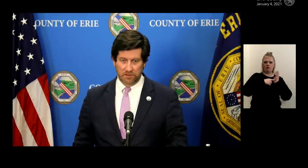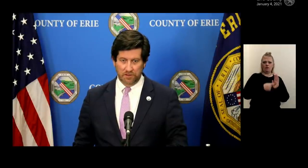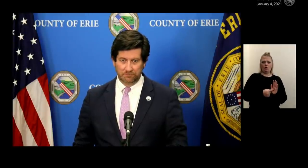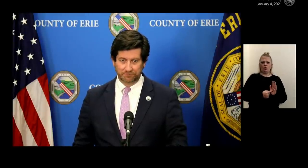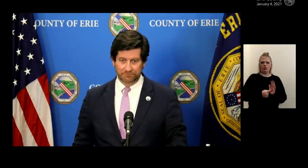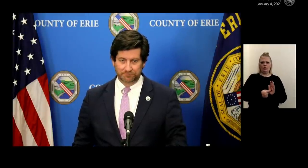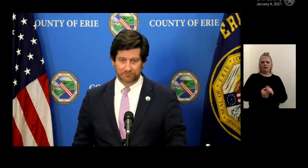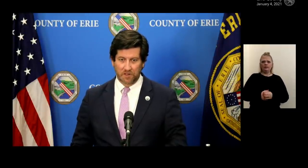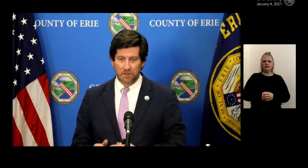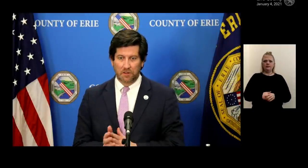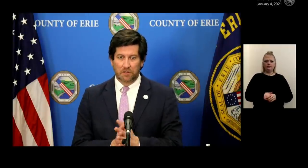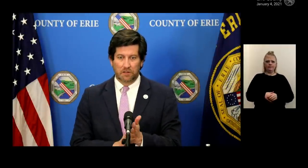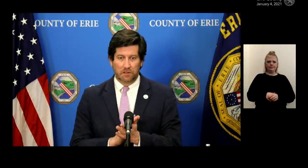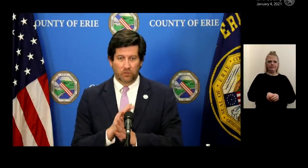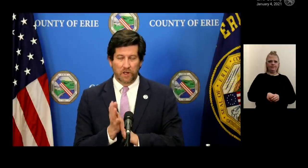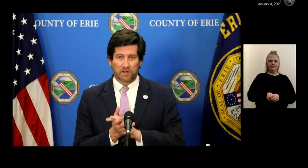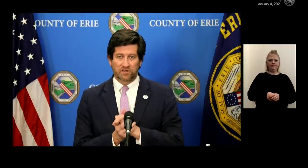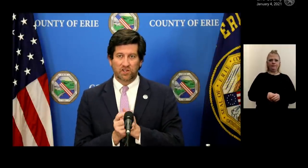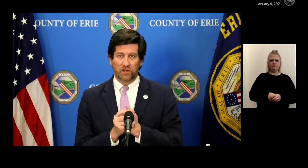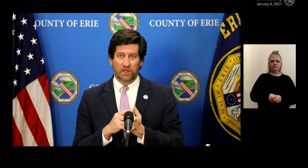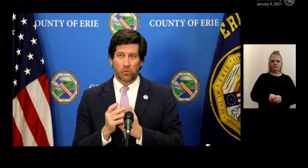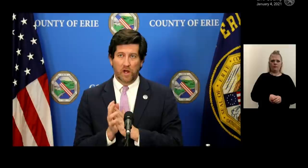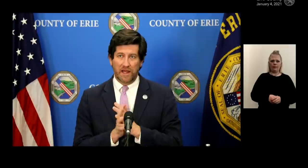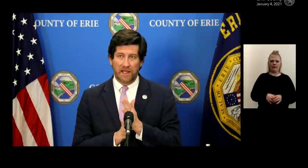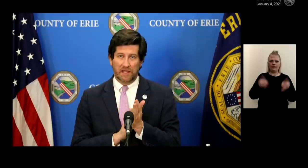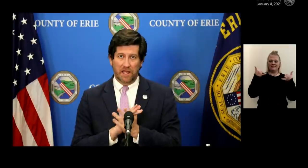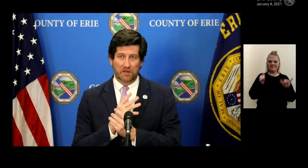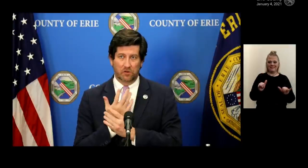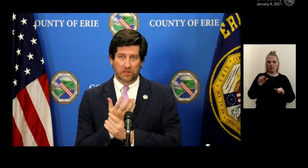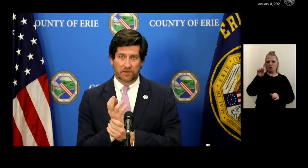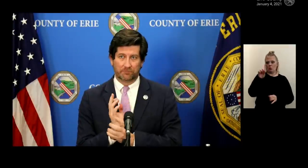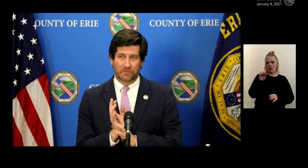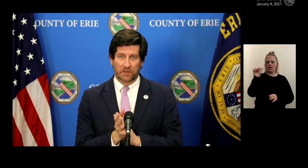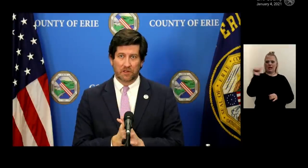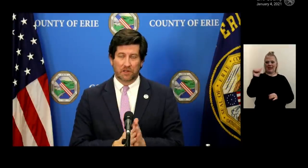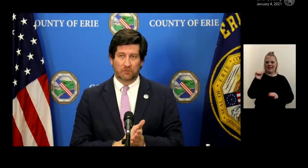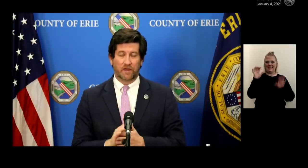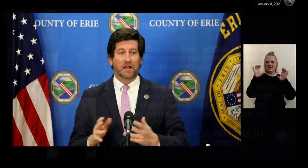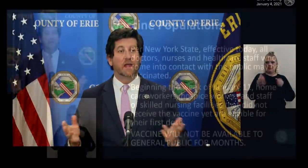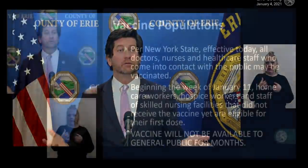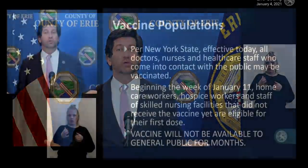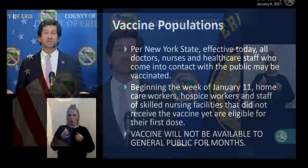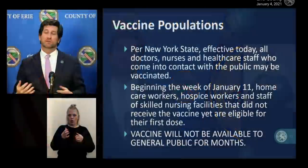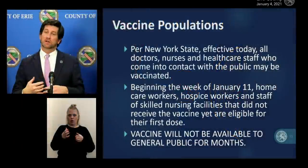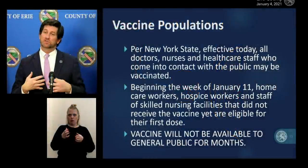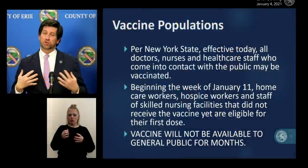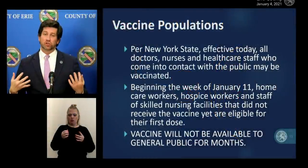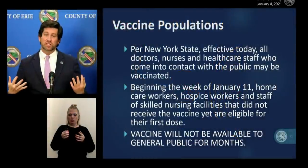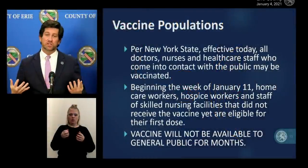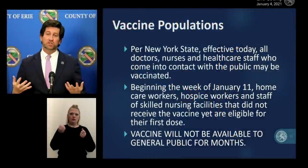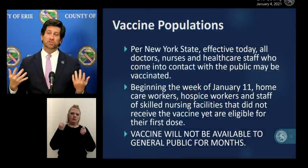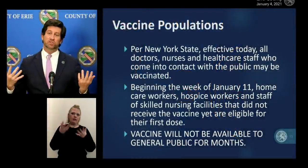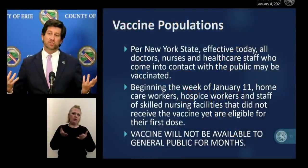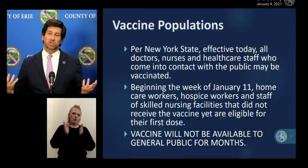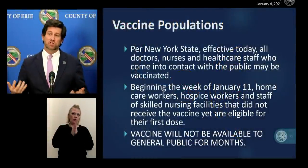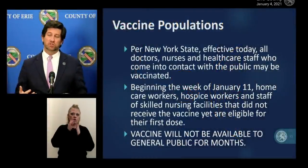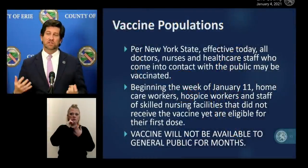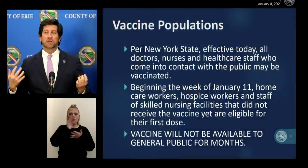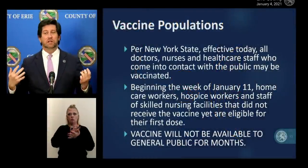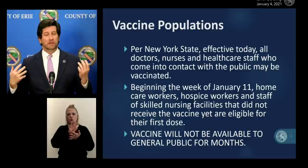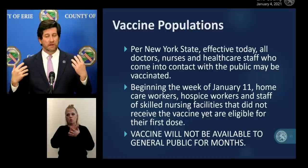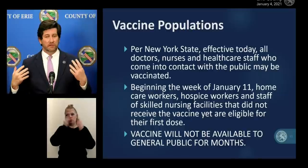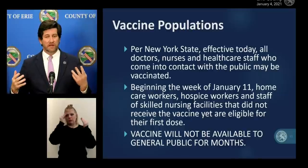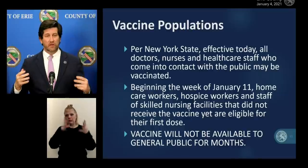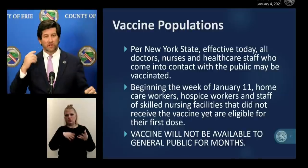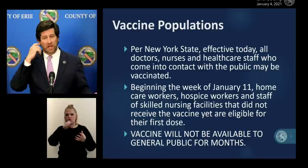uh, we are still in the 1A category. We've had a lot of requests regarding school teachers and seniors.